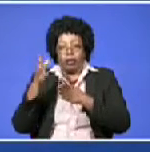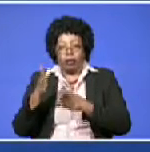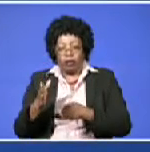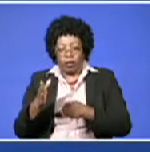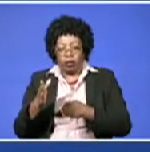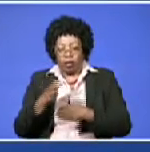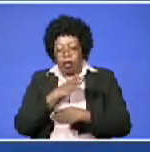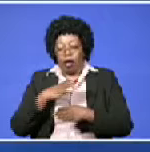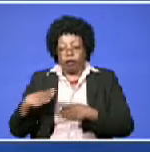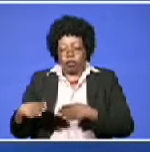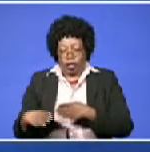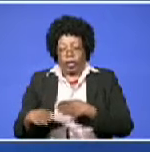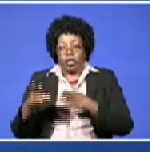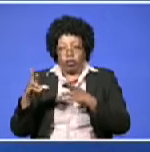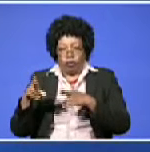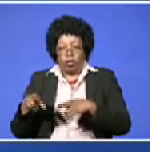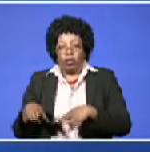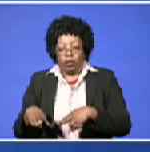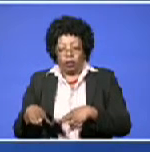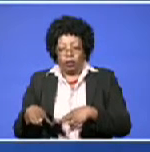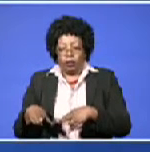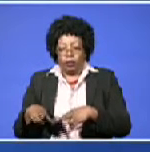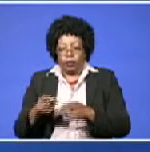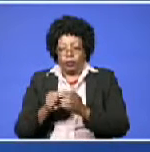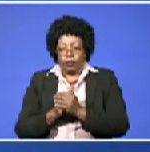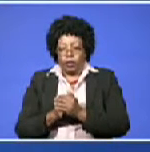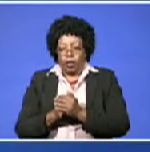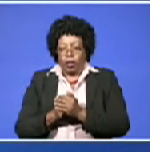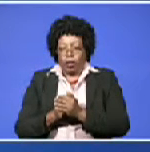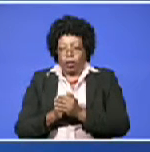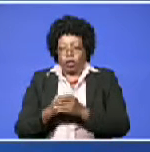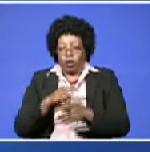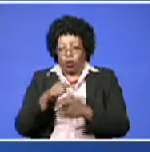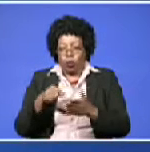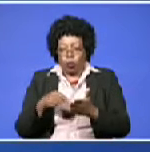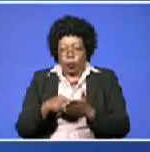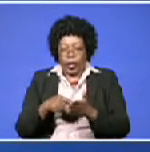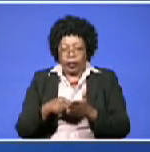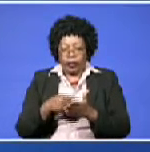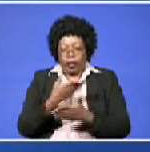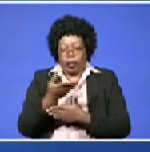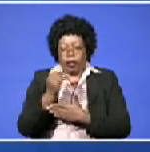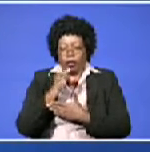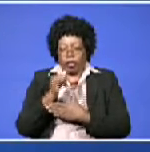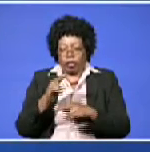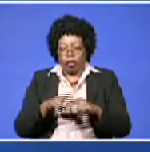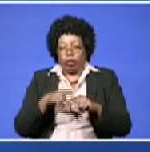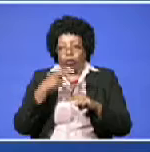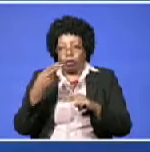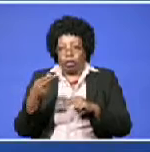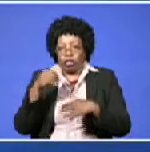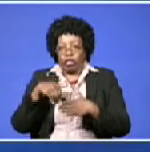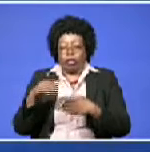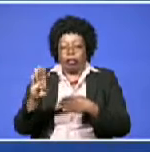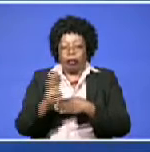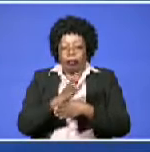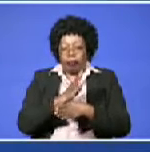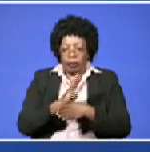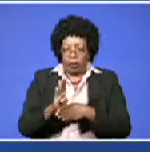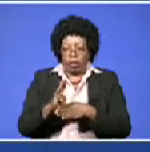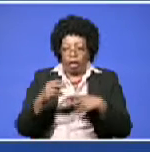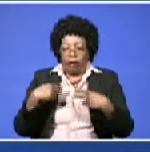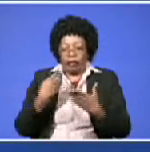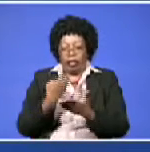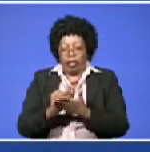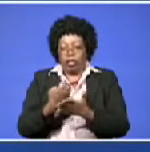of Chinese origin. They employ Bahamians. So when there is a significant reduction in business, it has an